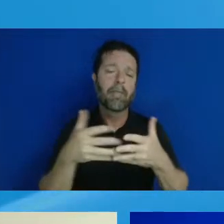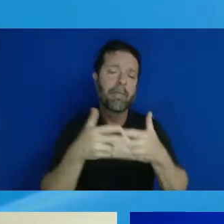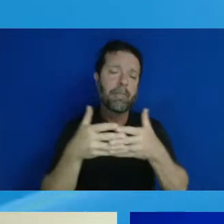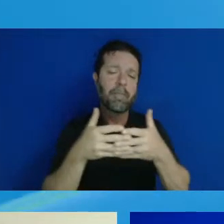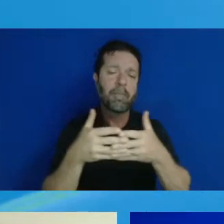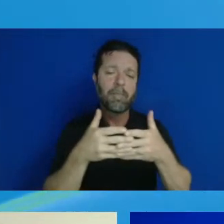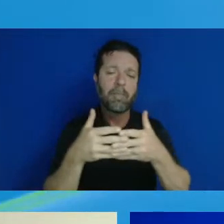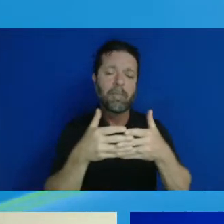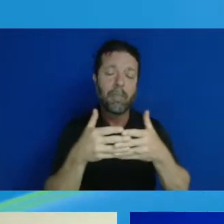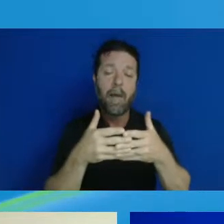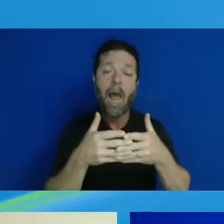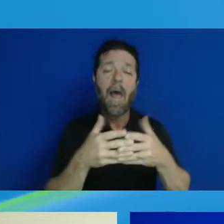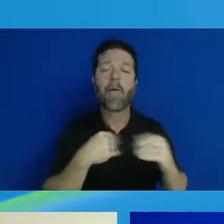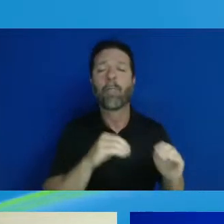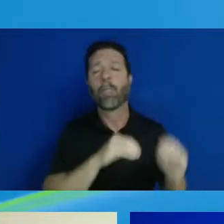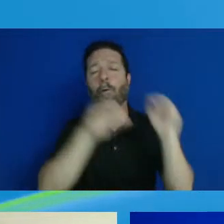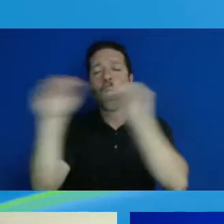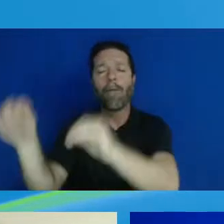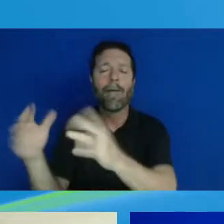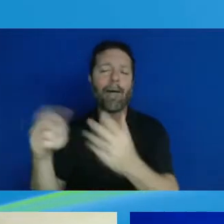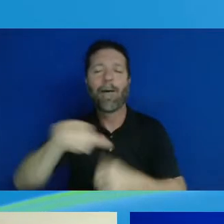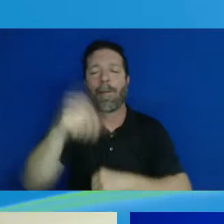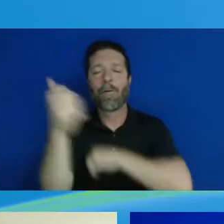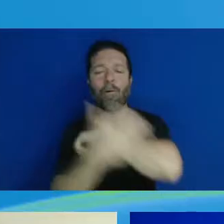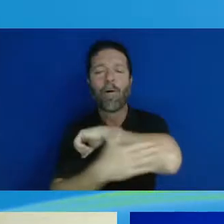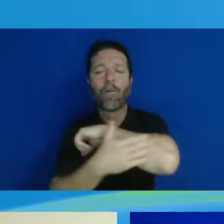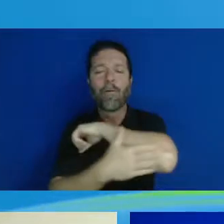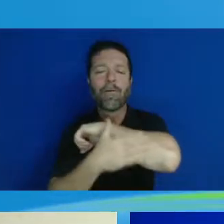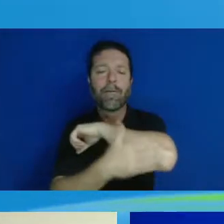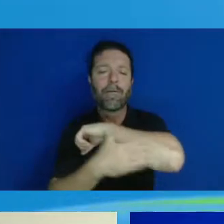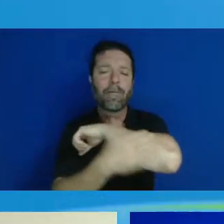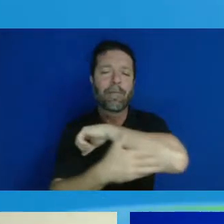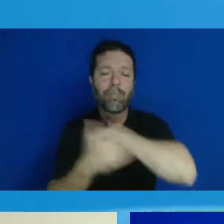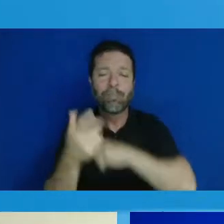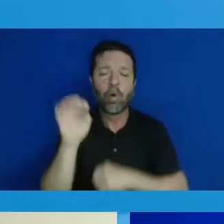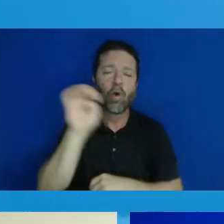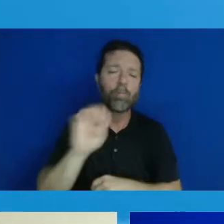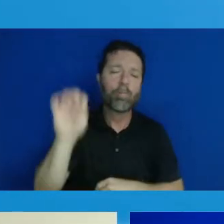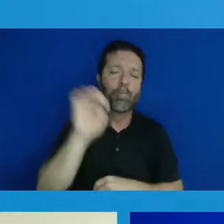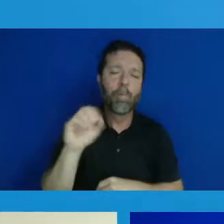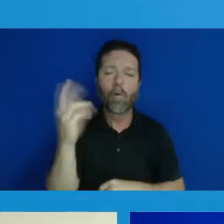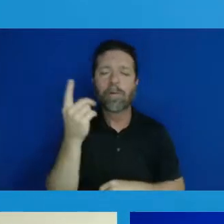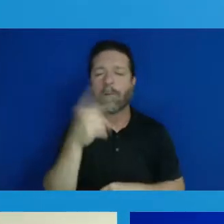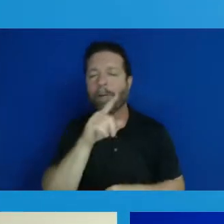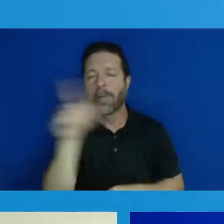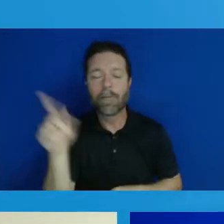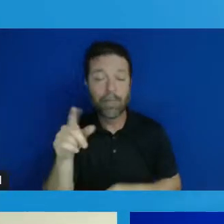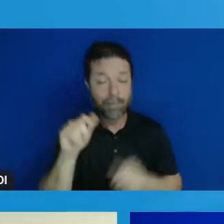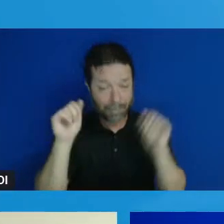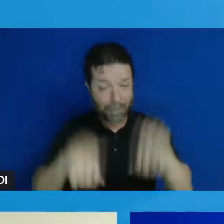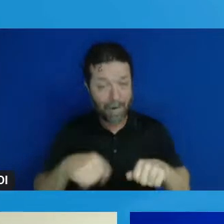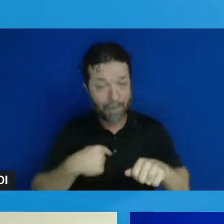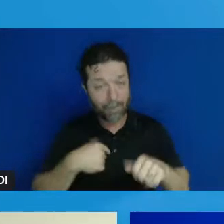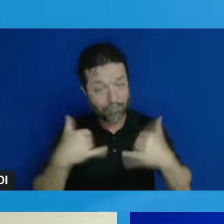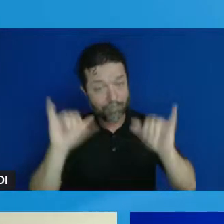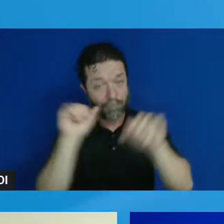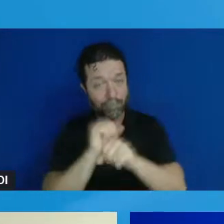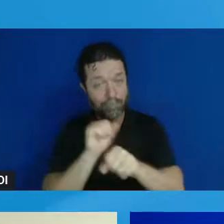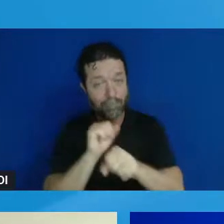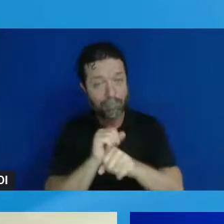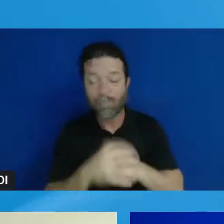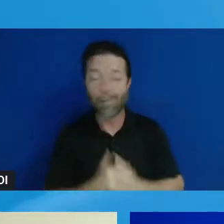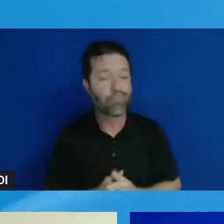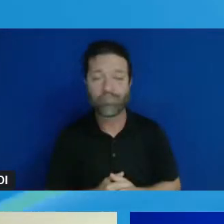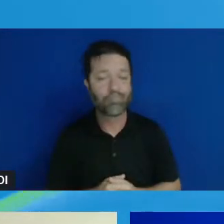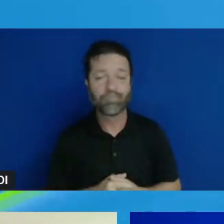no. It's just those 3 countries right now that we're directly hiring with for employees. Okay, and